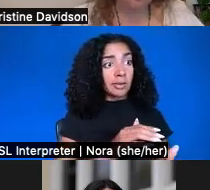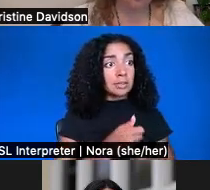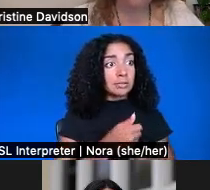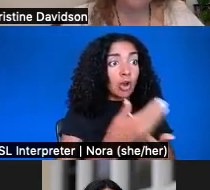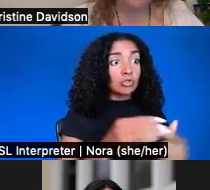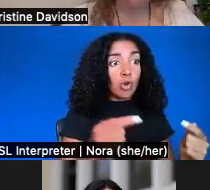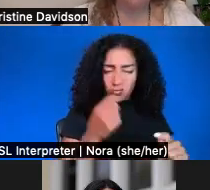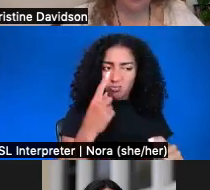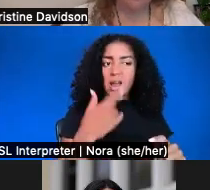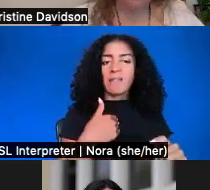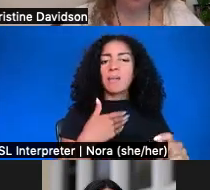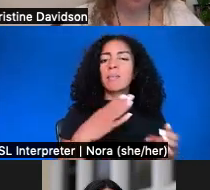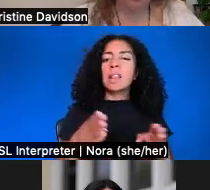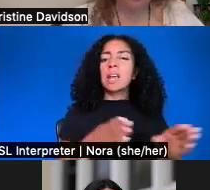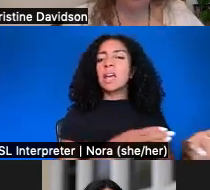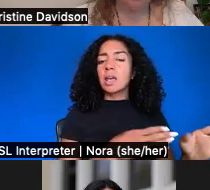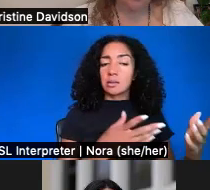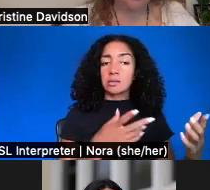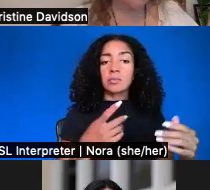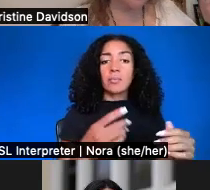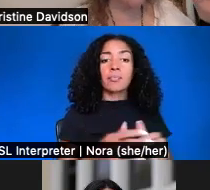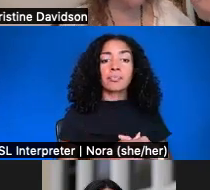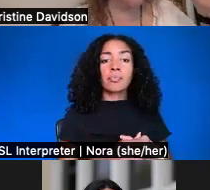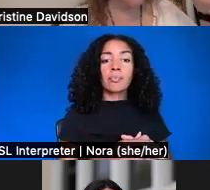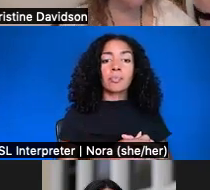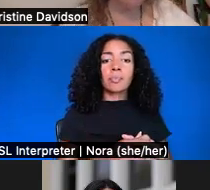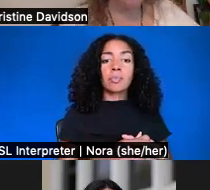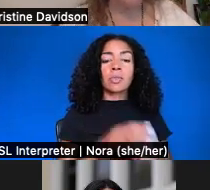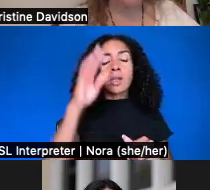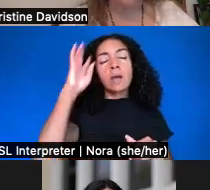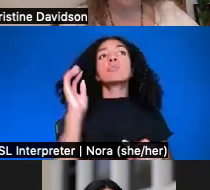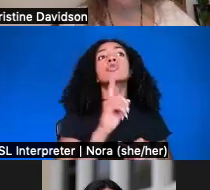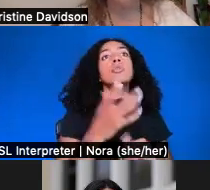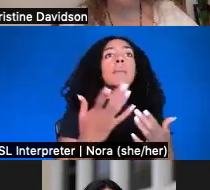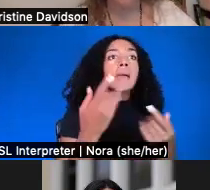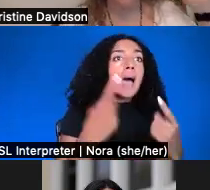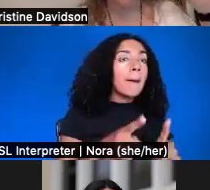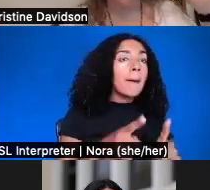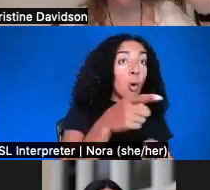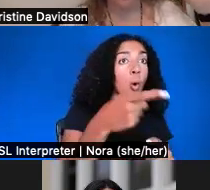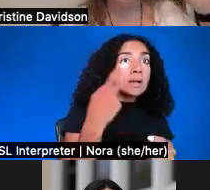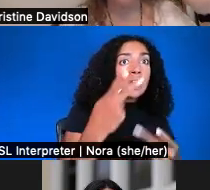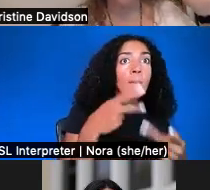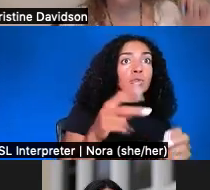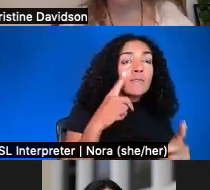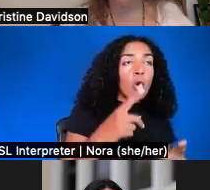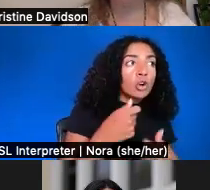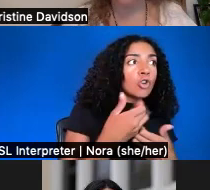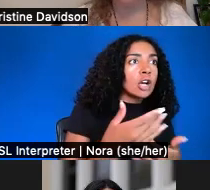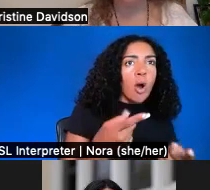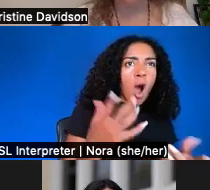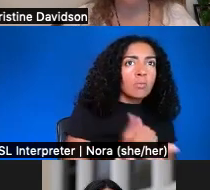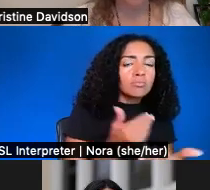I just don't believe that people in an instant make a decision and go and sexually